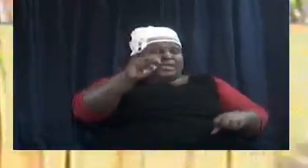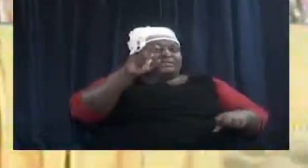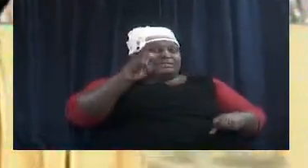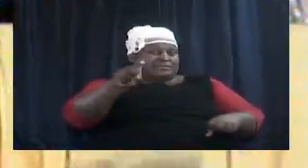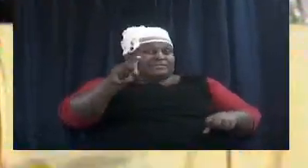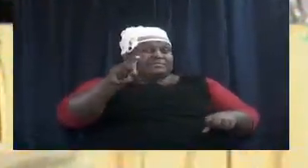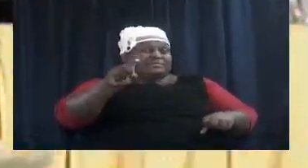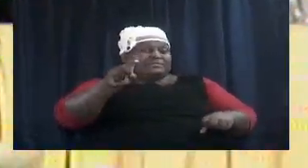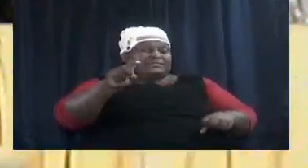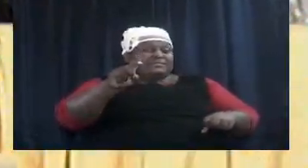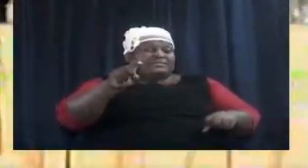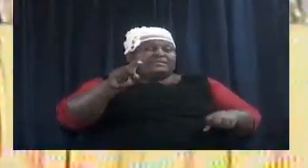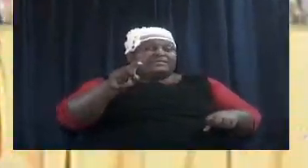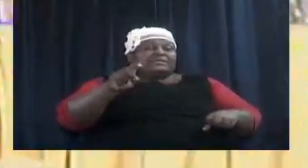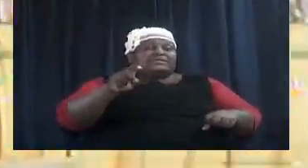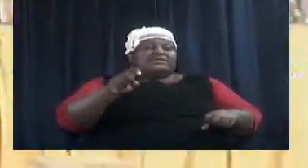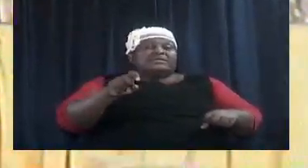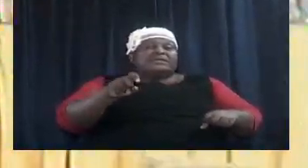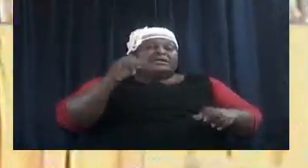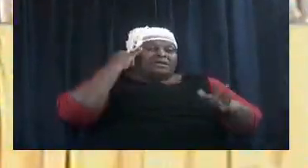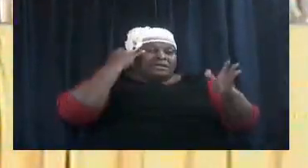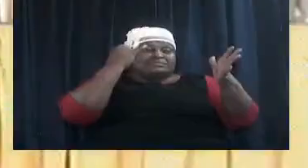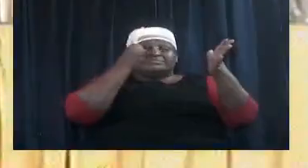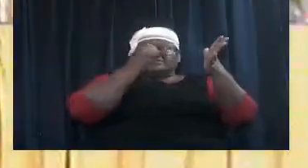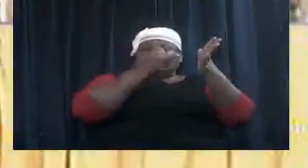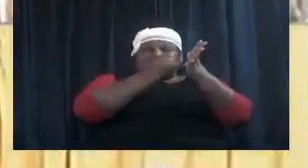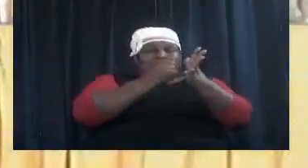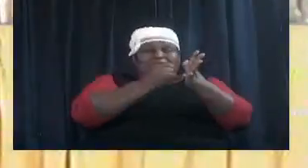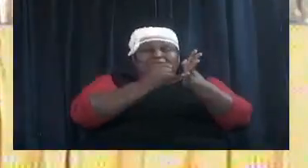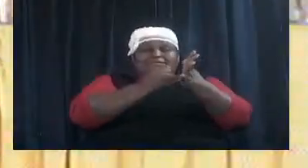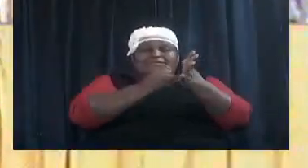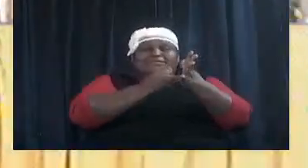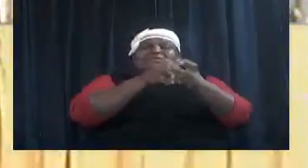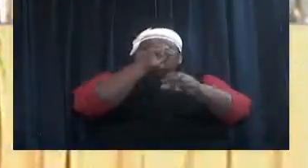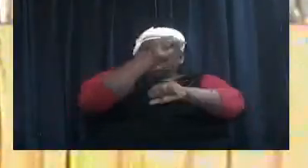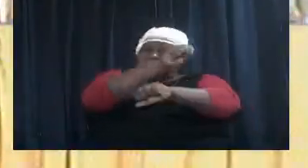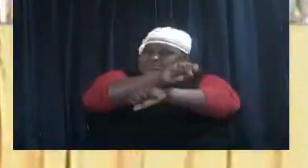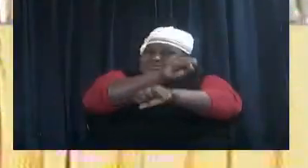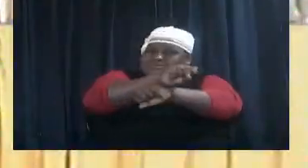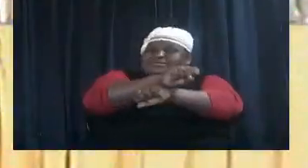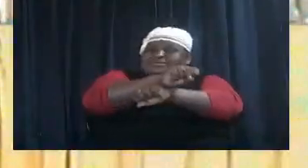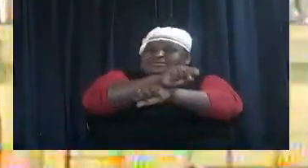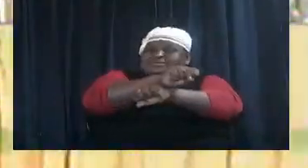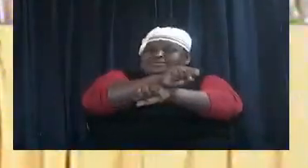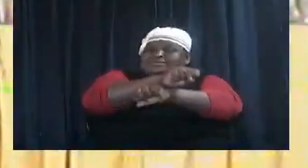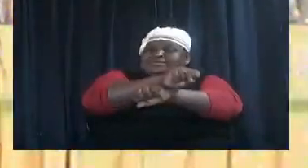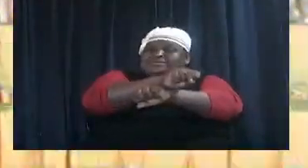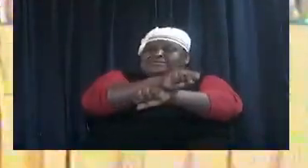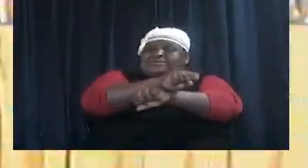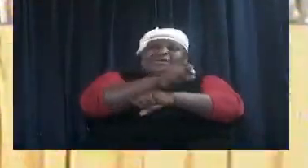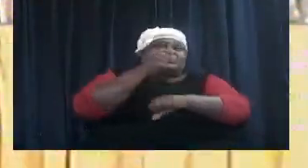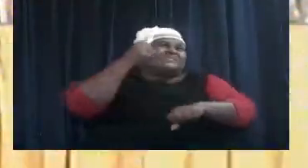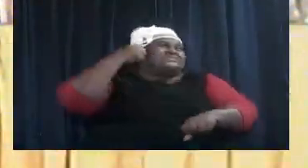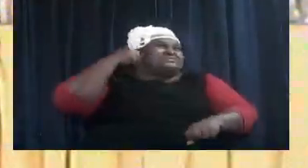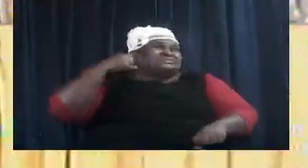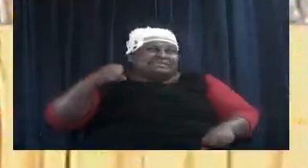Neither can I identify the works that is of